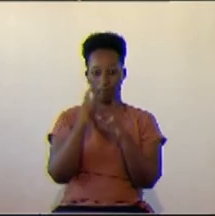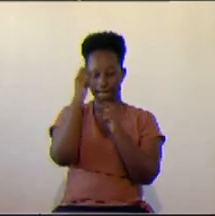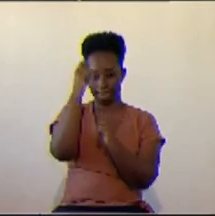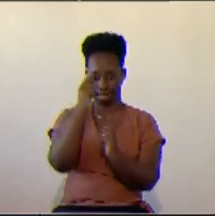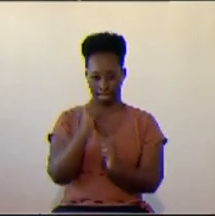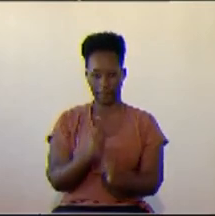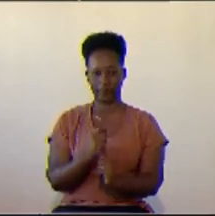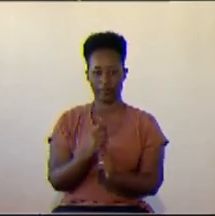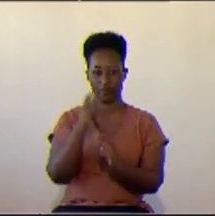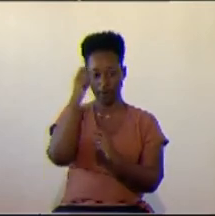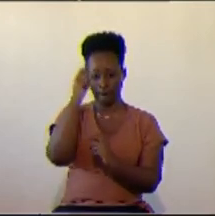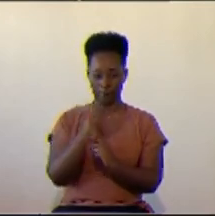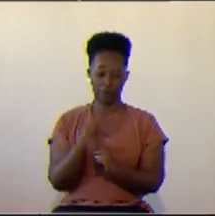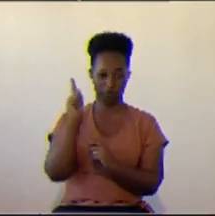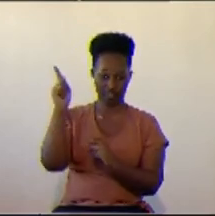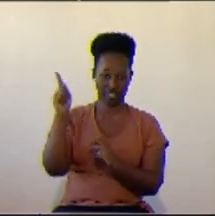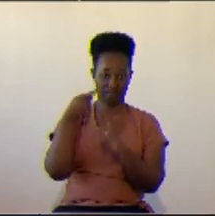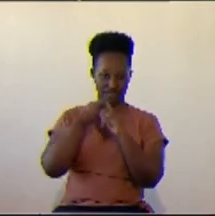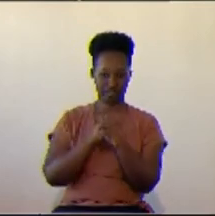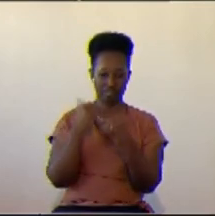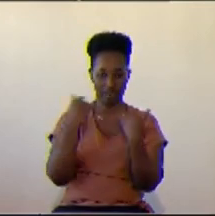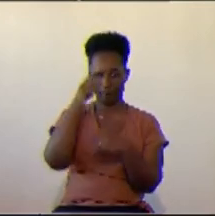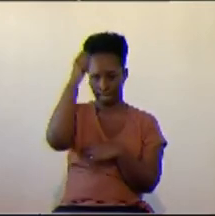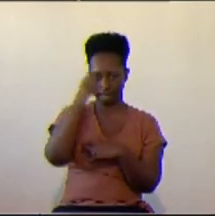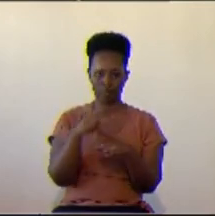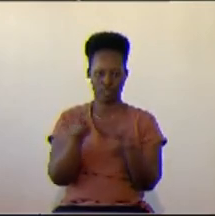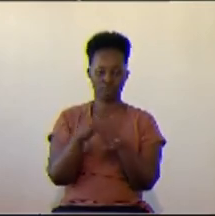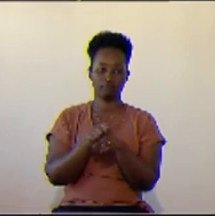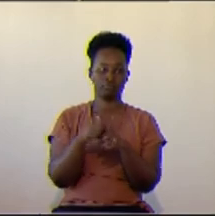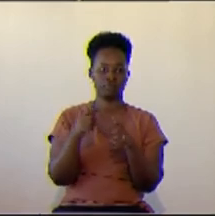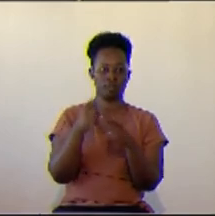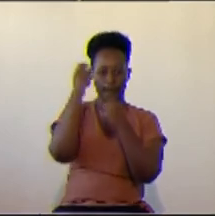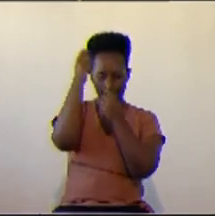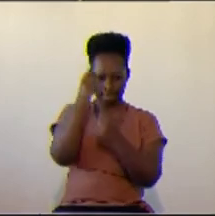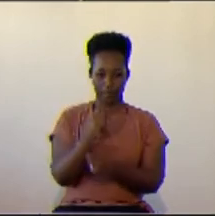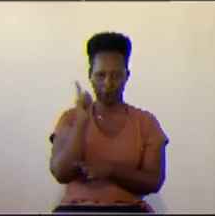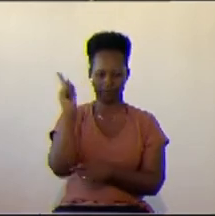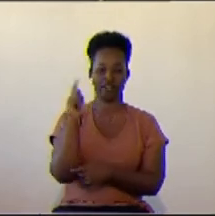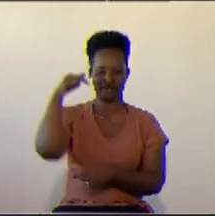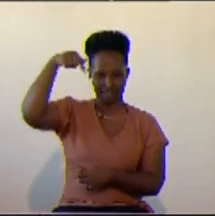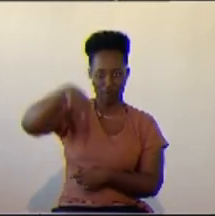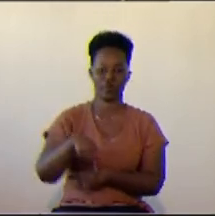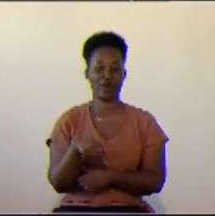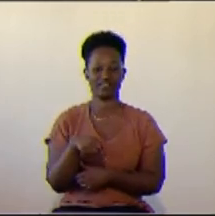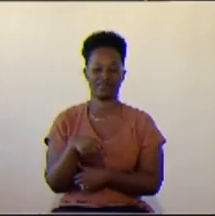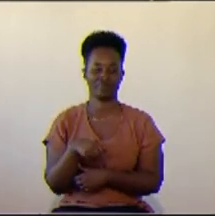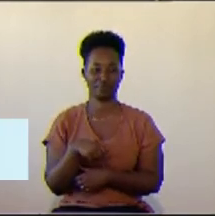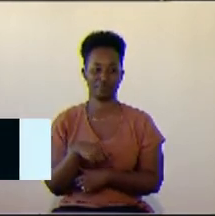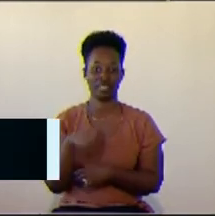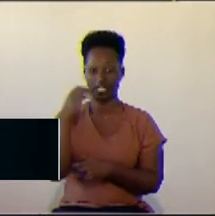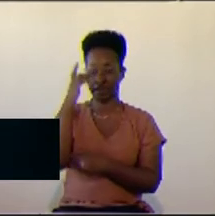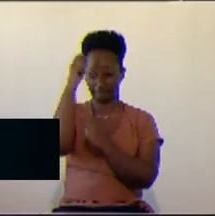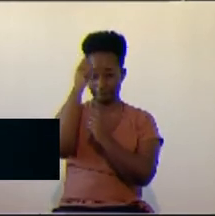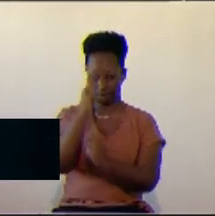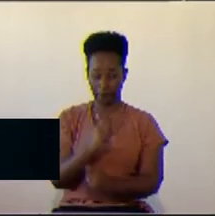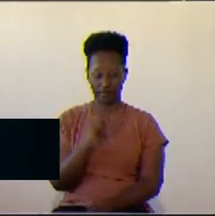syringe tube downwards. So let me pull right here, pull. We are going to pull it. So when we pull